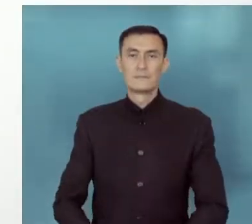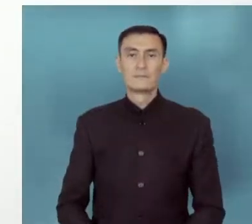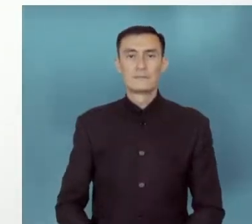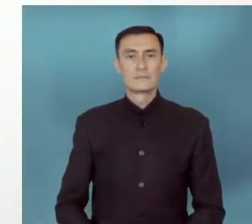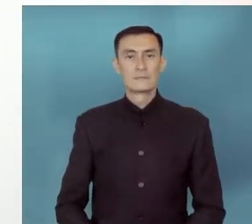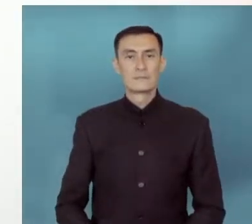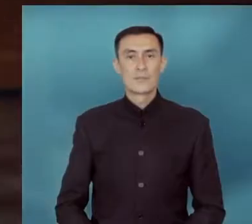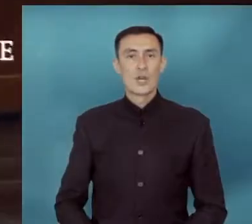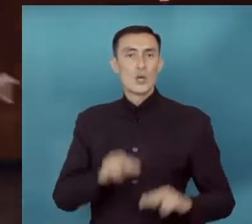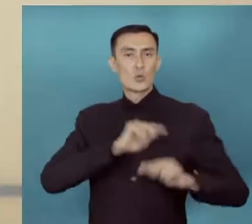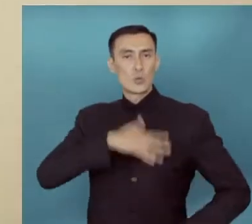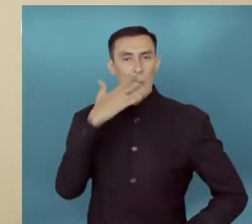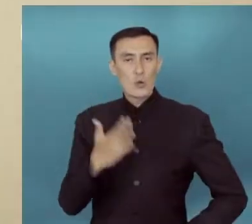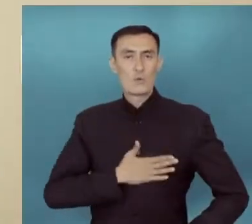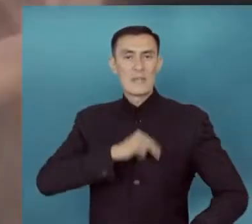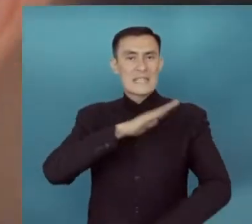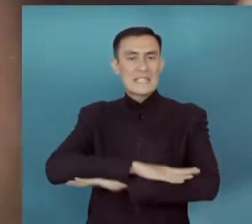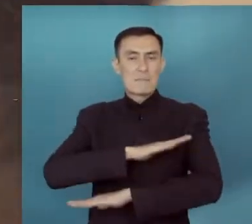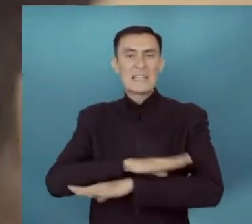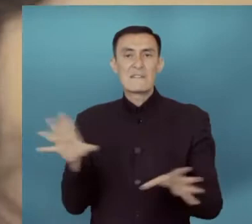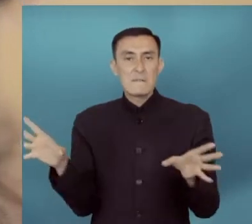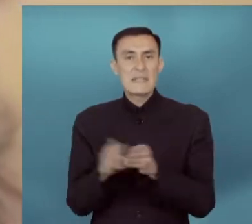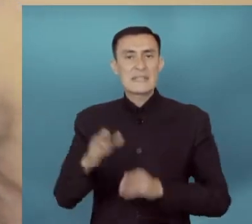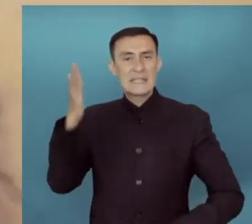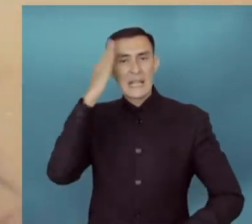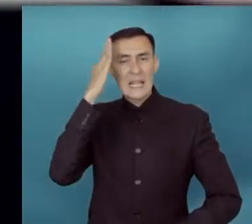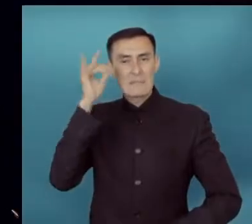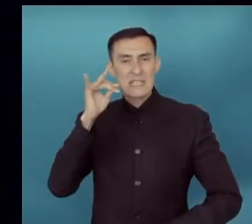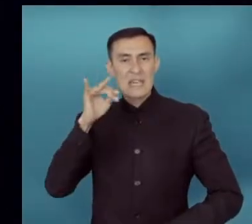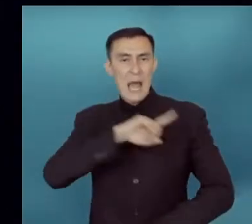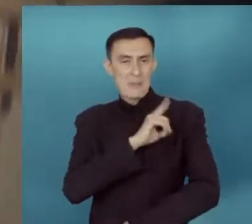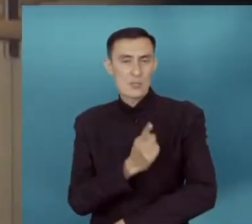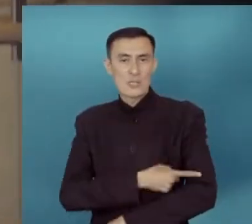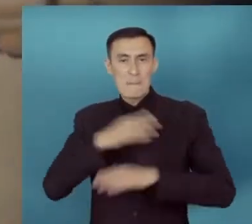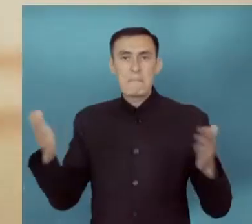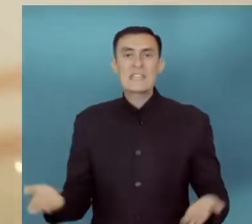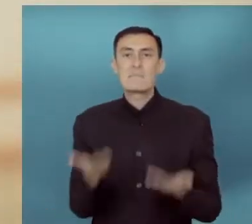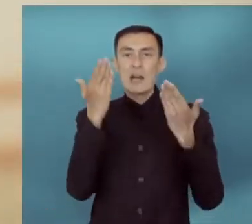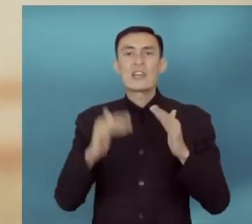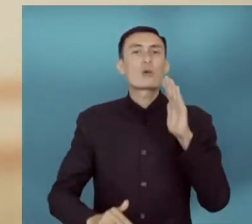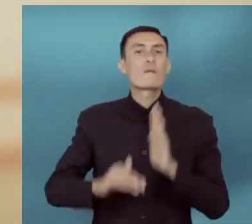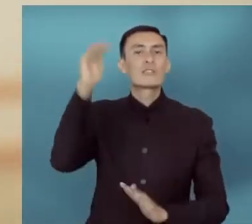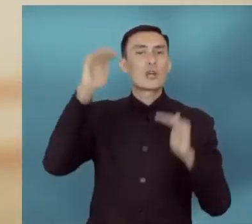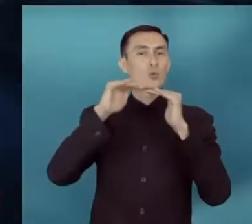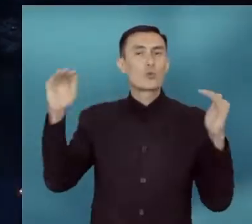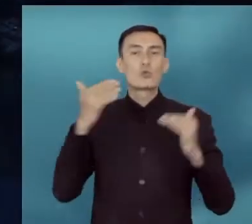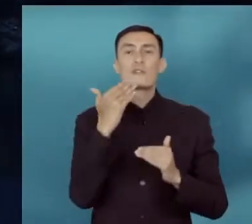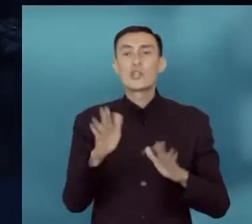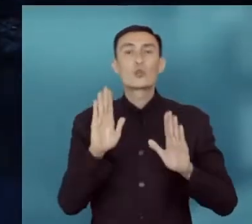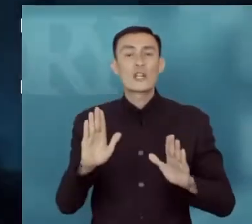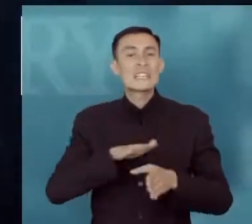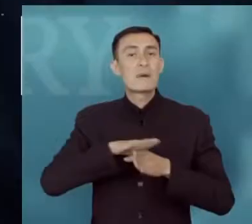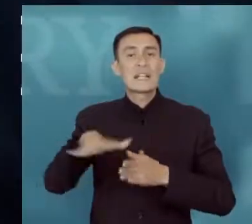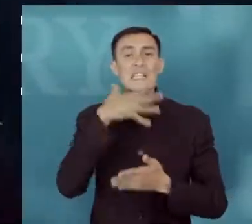Hard work and discipline, together with talent and ambition, take you to the level where you not only fulfill your own dreams,